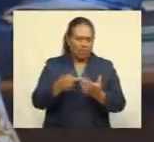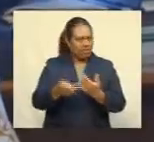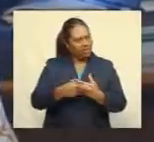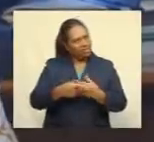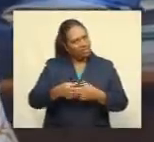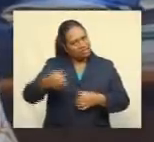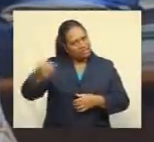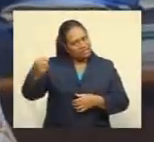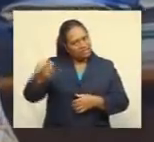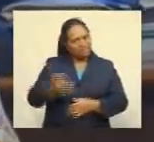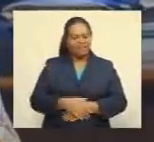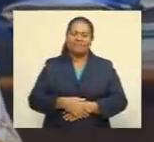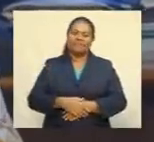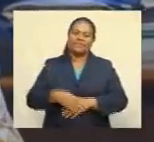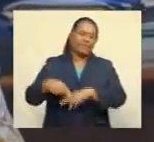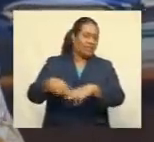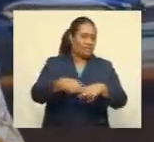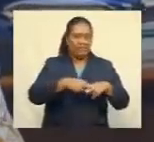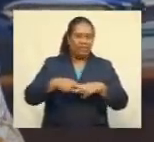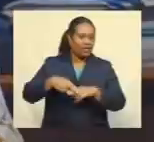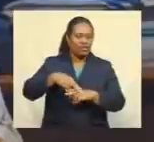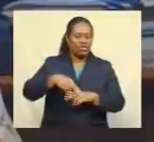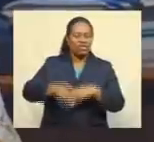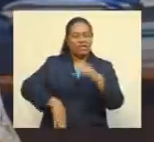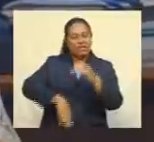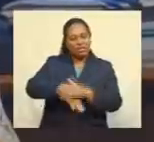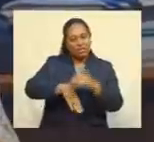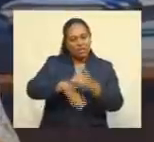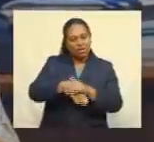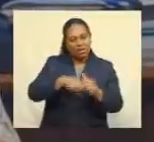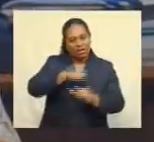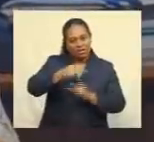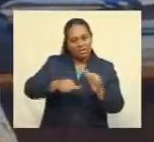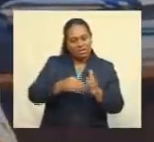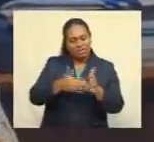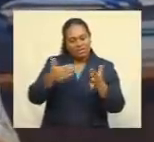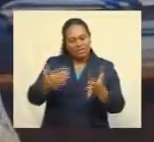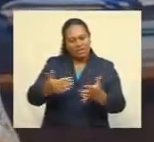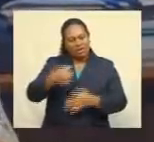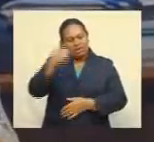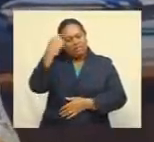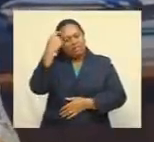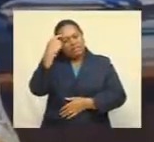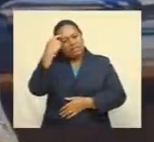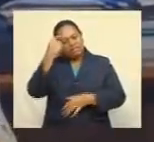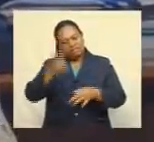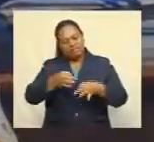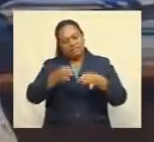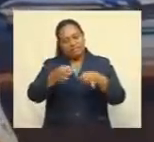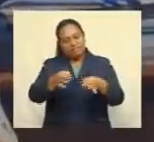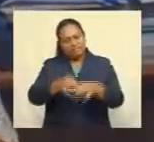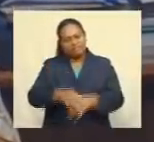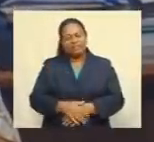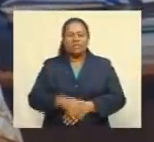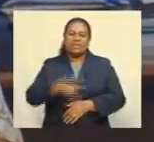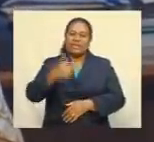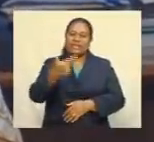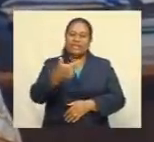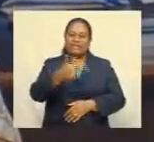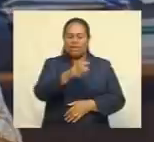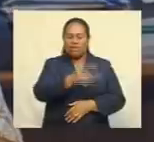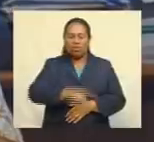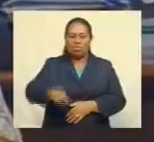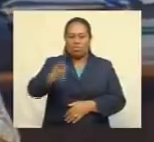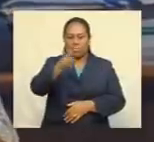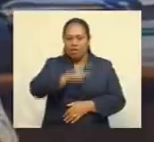Fiji FA is now thinking of resuming and playing the 7th round, the